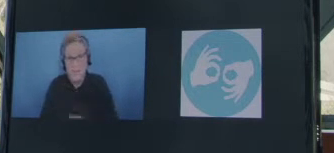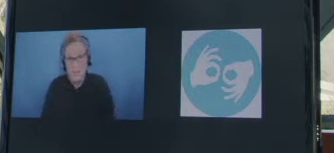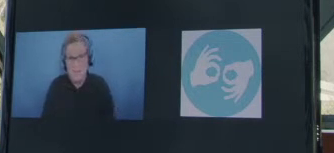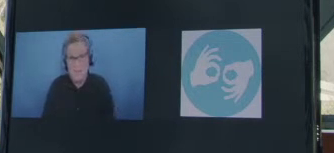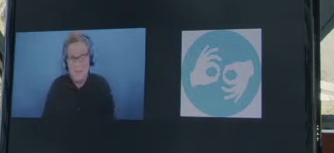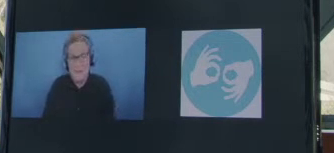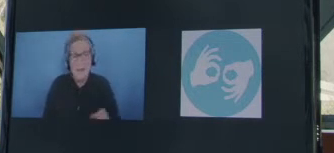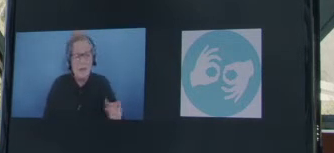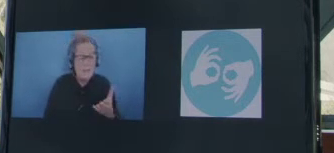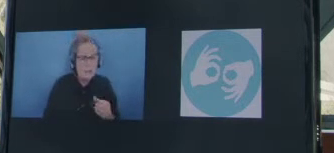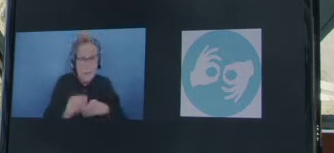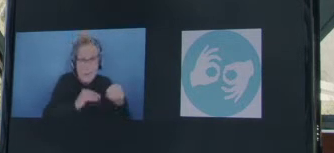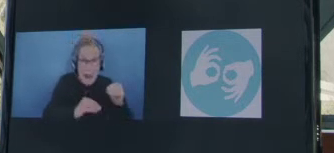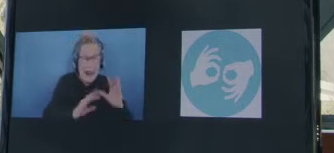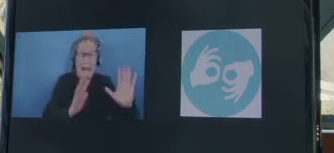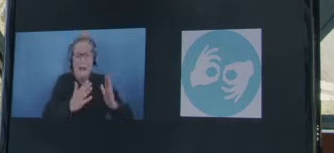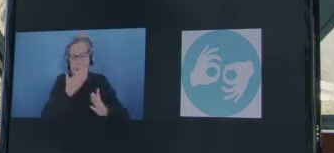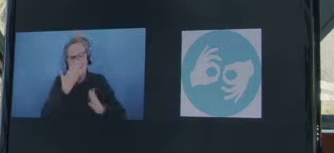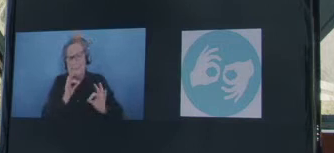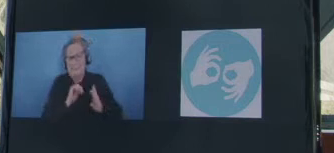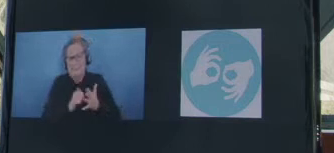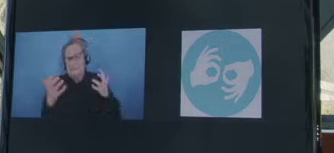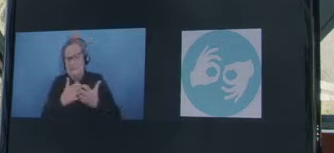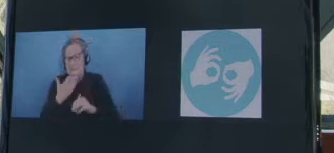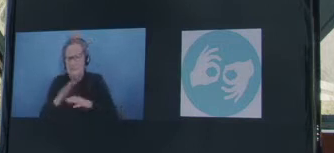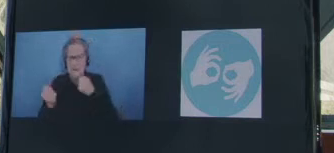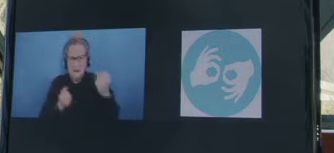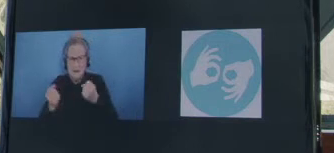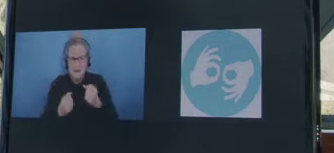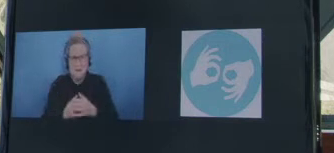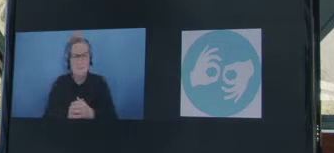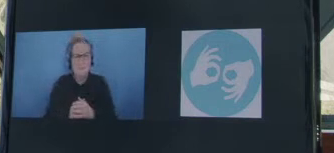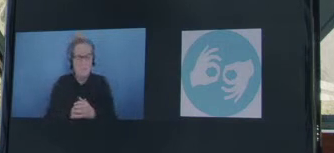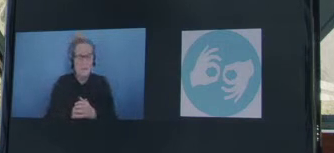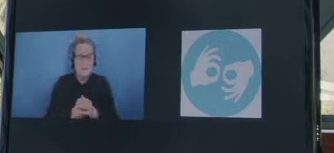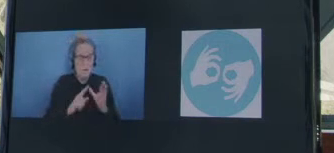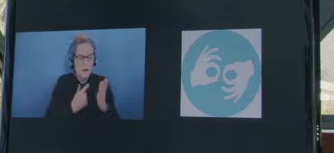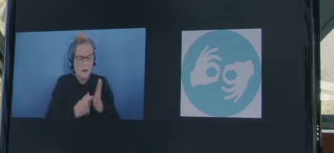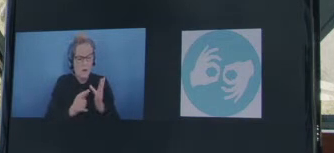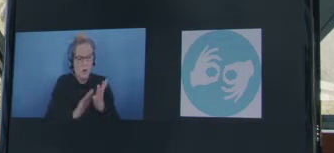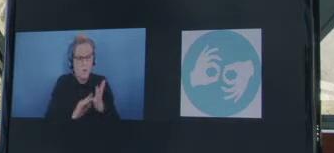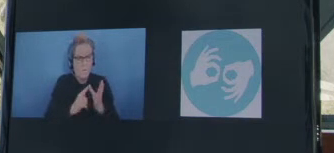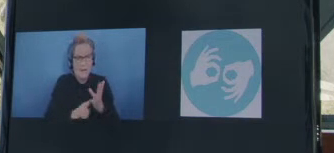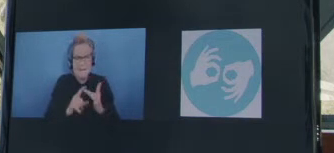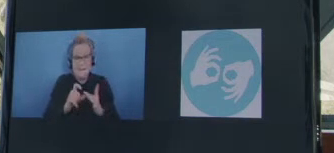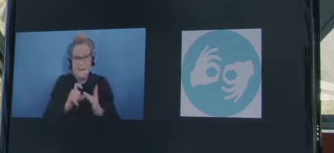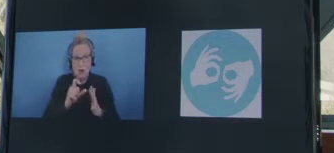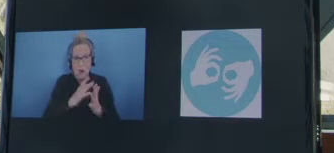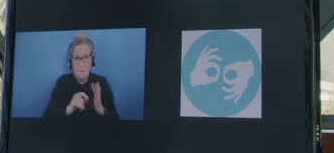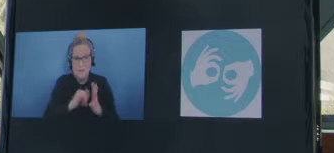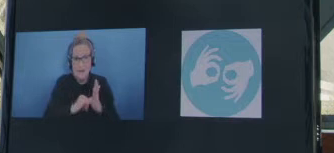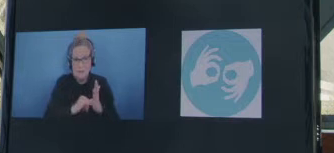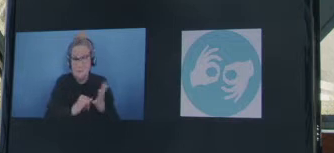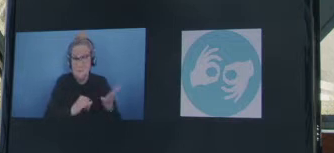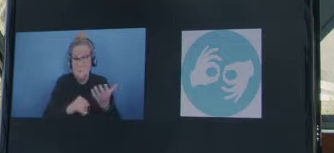And this idea of being able to generate new types of aromatic compounds has a lot of potential. We know there's mycelium